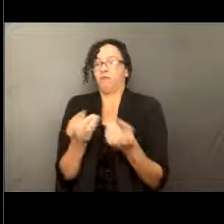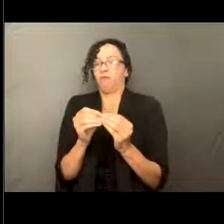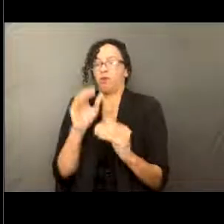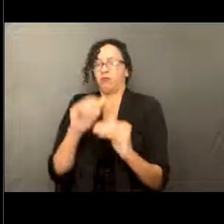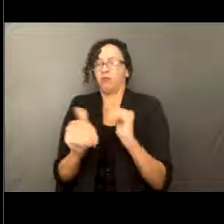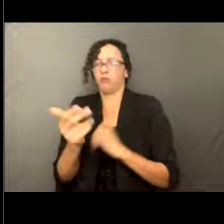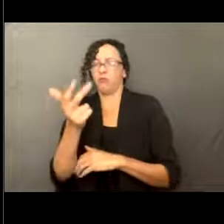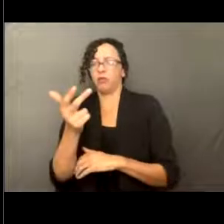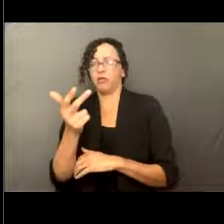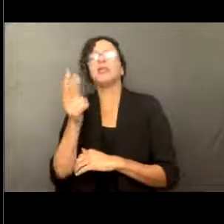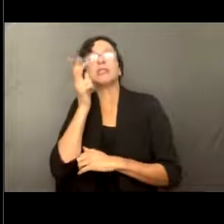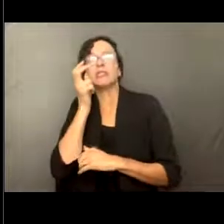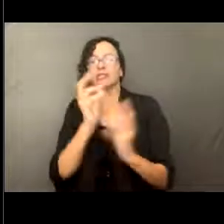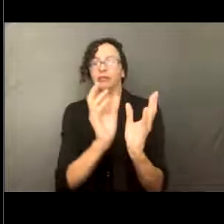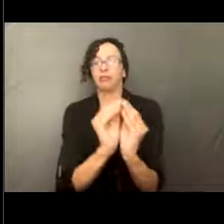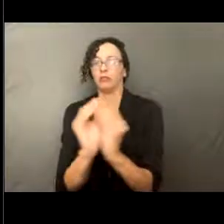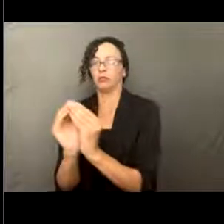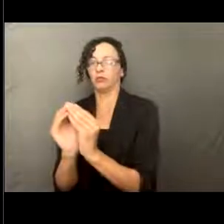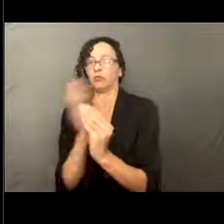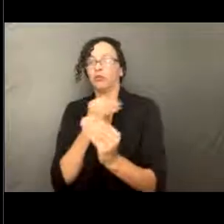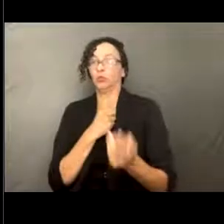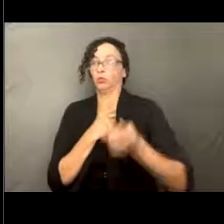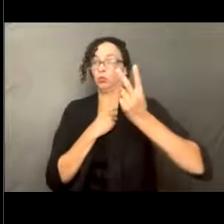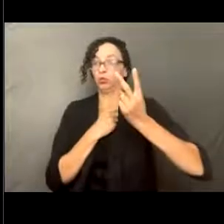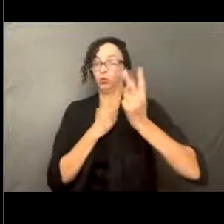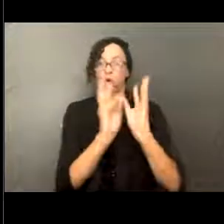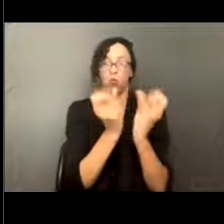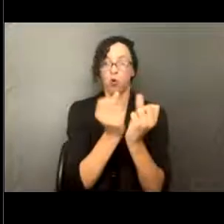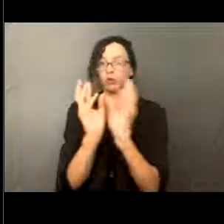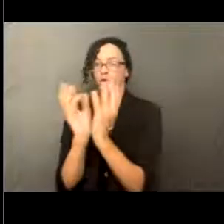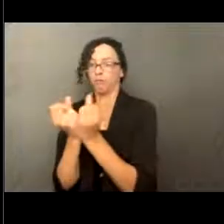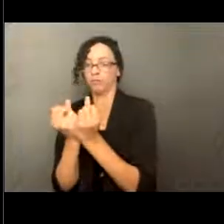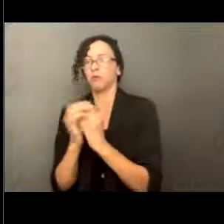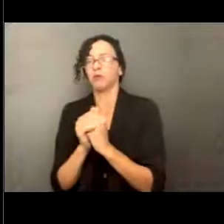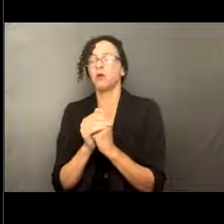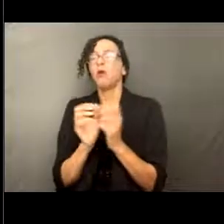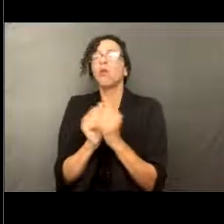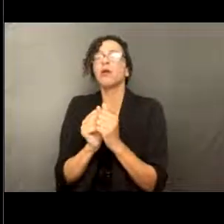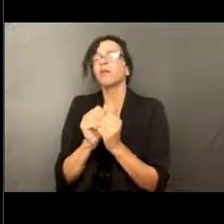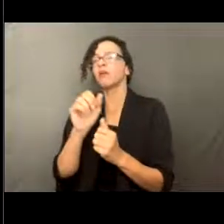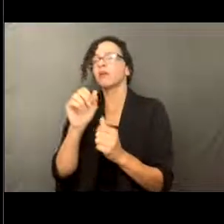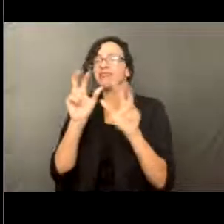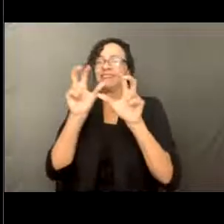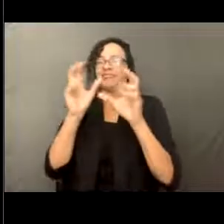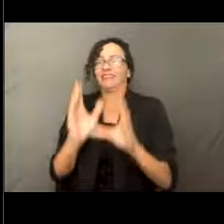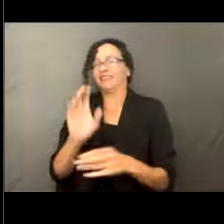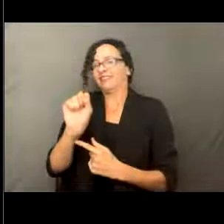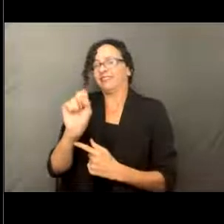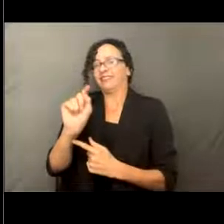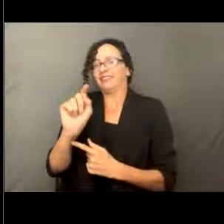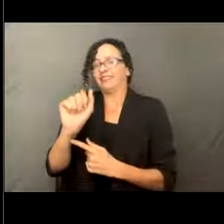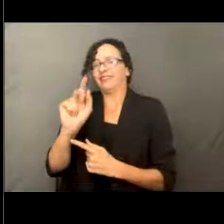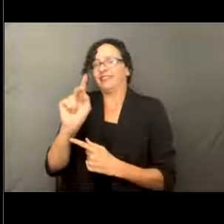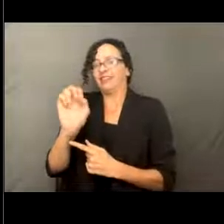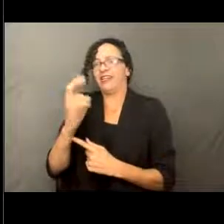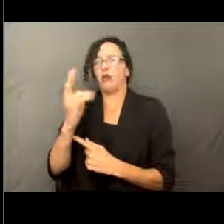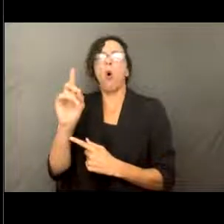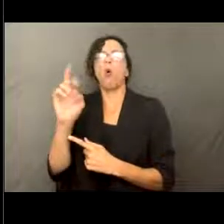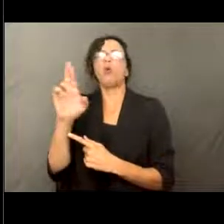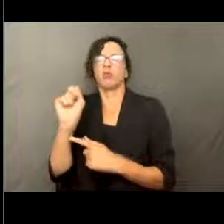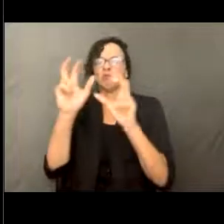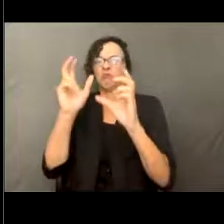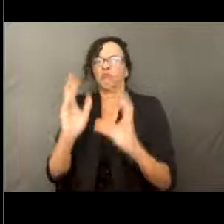listening sessions and 2 workshops with stakeholders across the state. And as of today, if you go